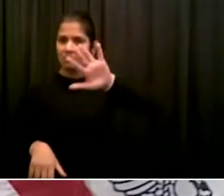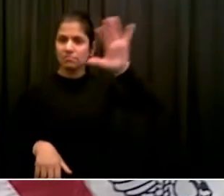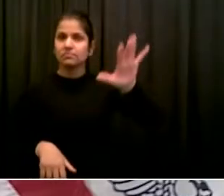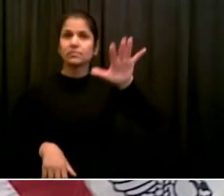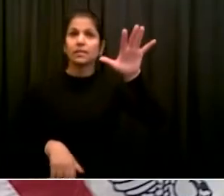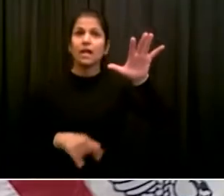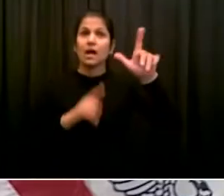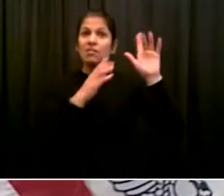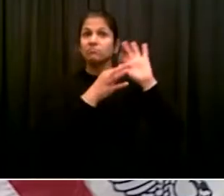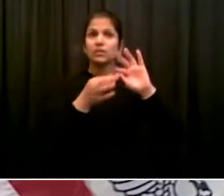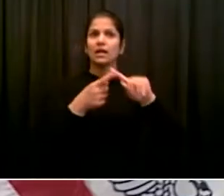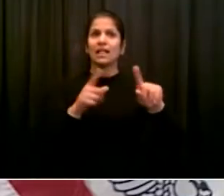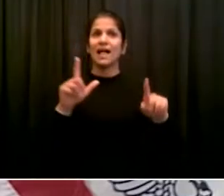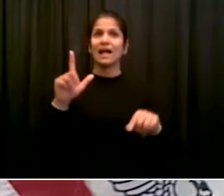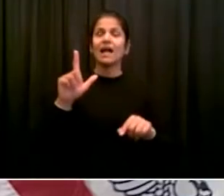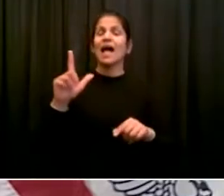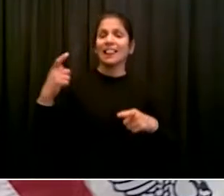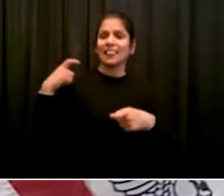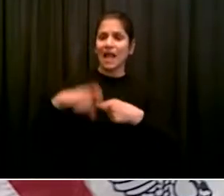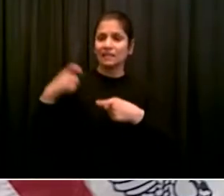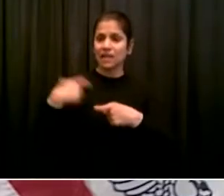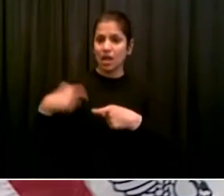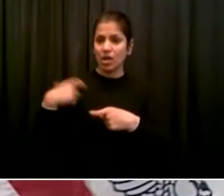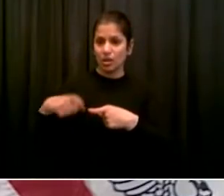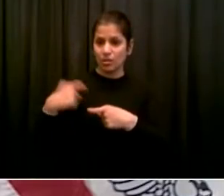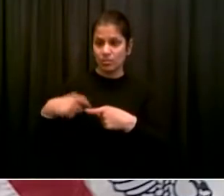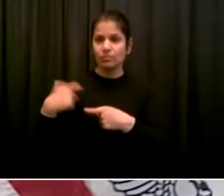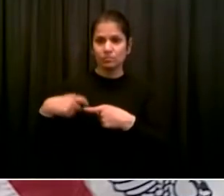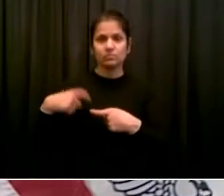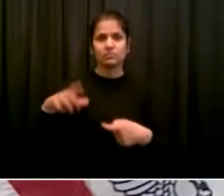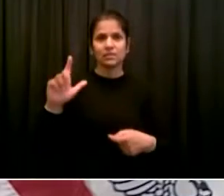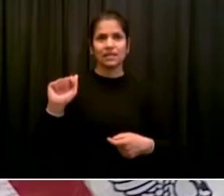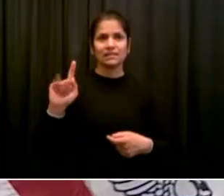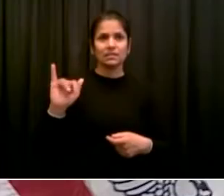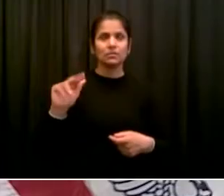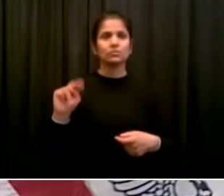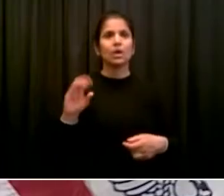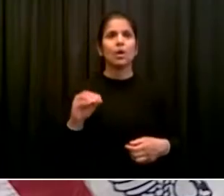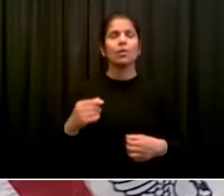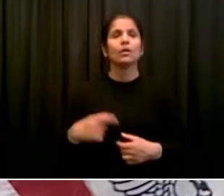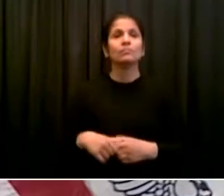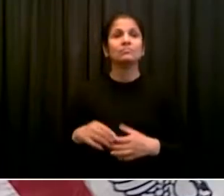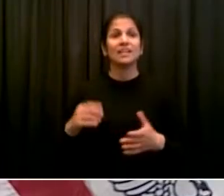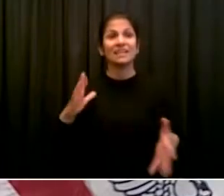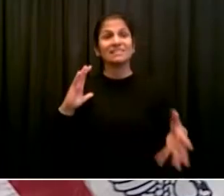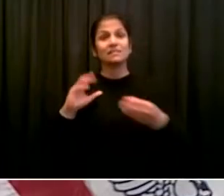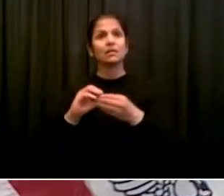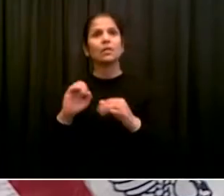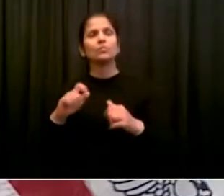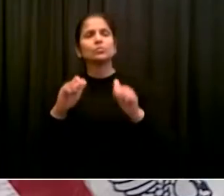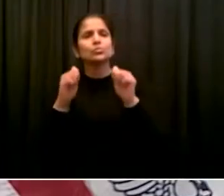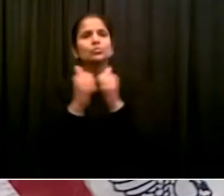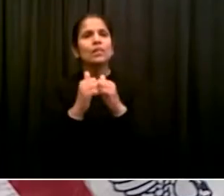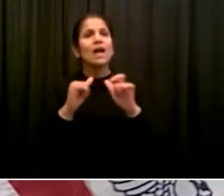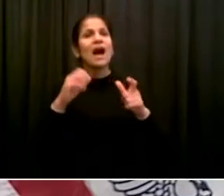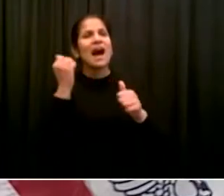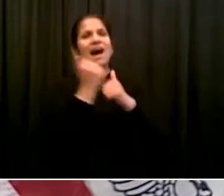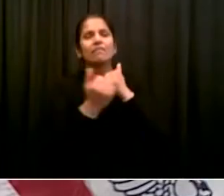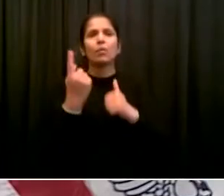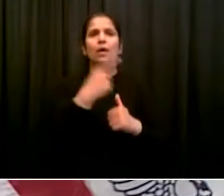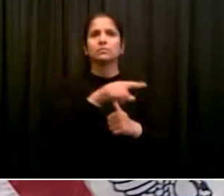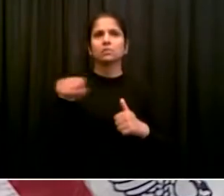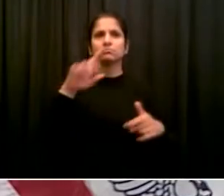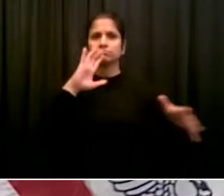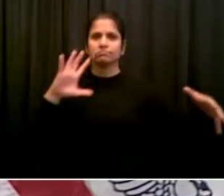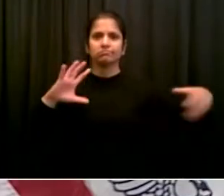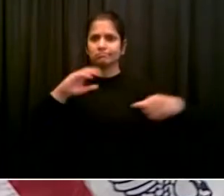My message is that we are all in this together. We do all need to participate in defeating the virus. The president